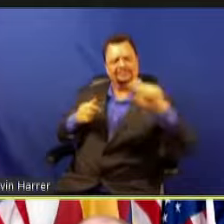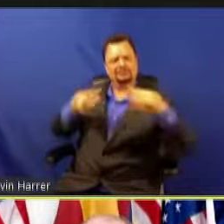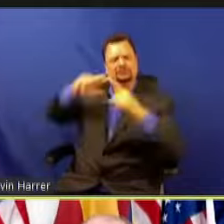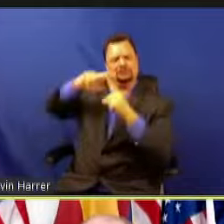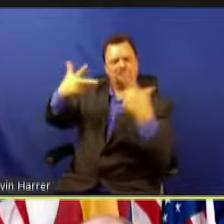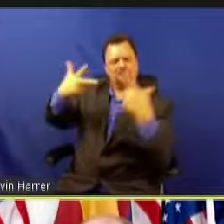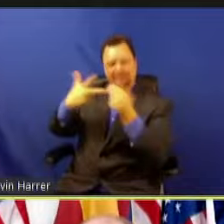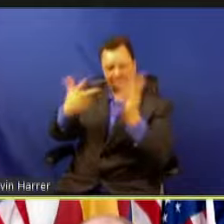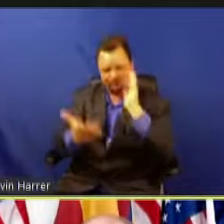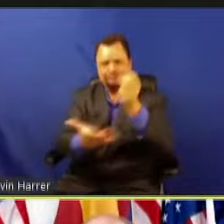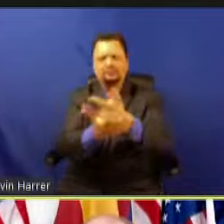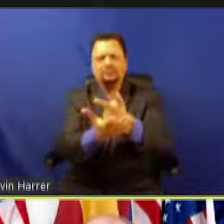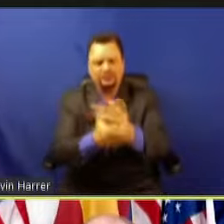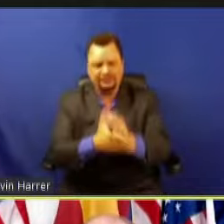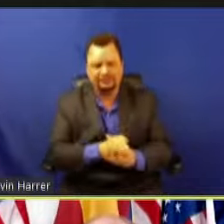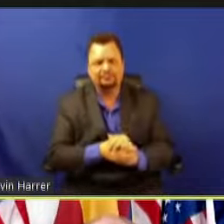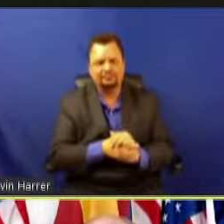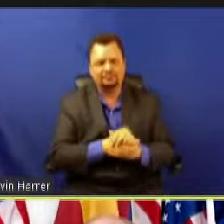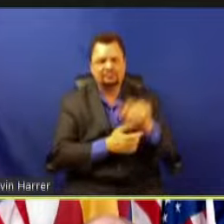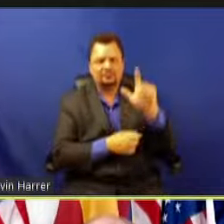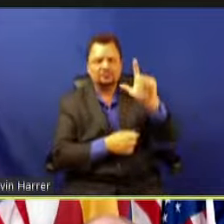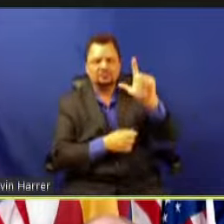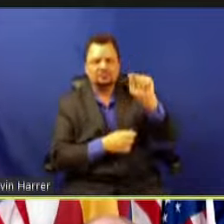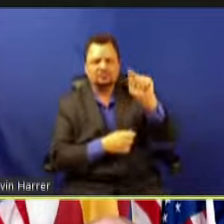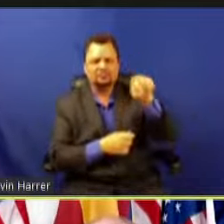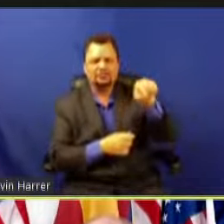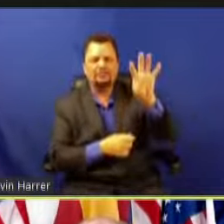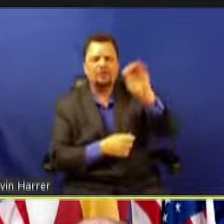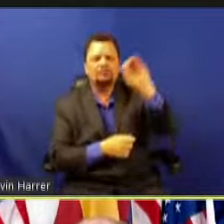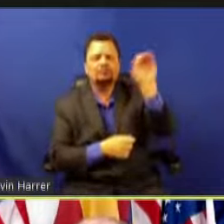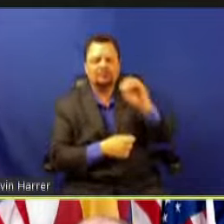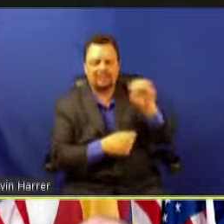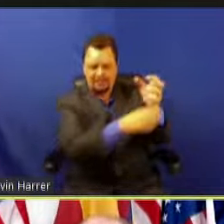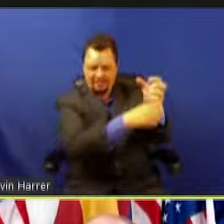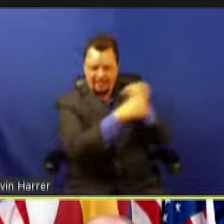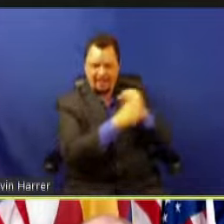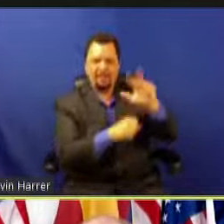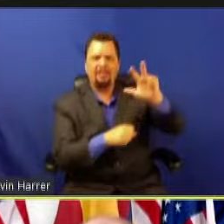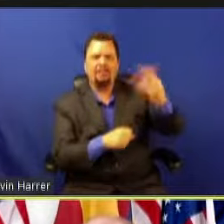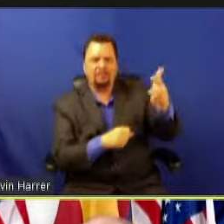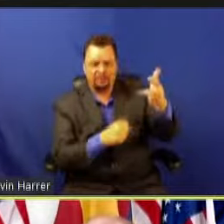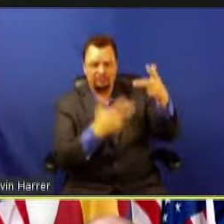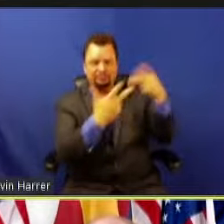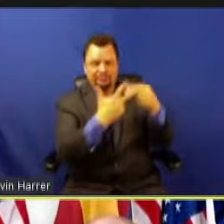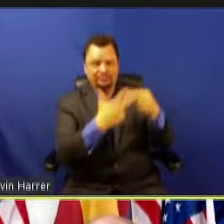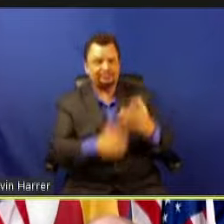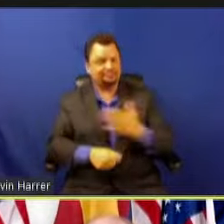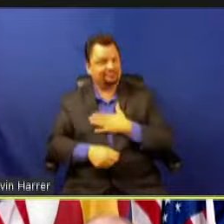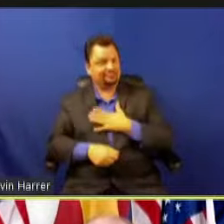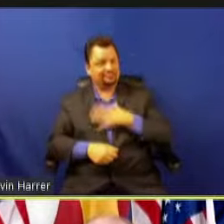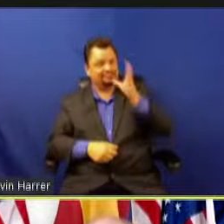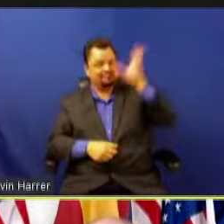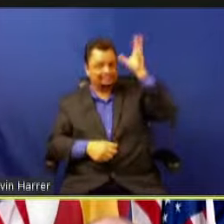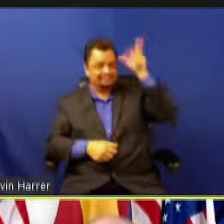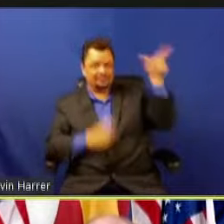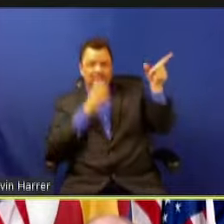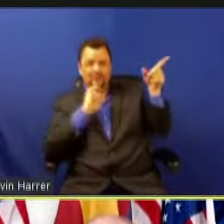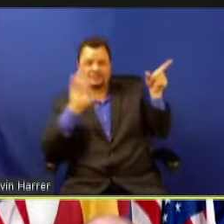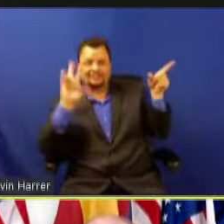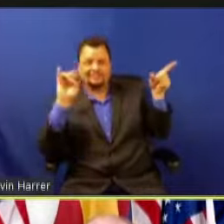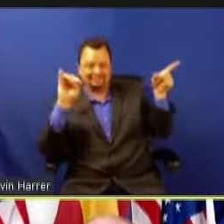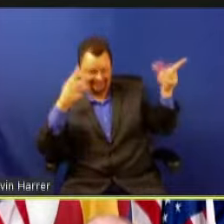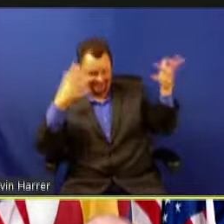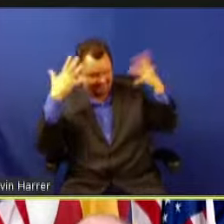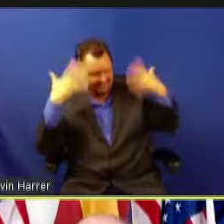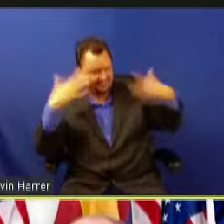got a third dose, including my 77-year-old parents, and I'm very grateful for that. And we even recommend that providers, and I know that UC Health System